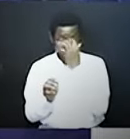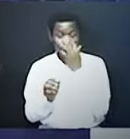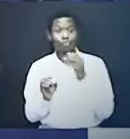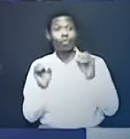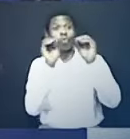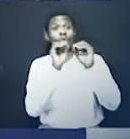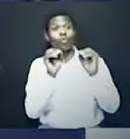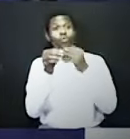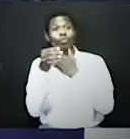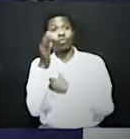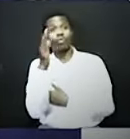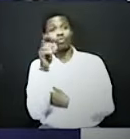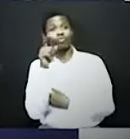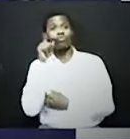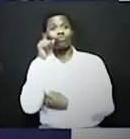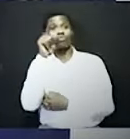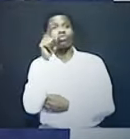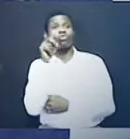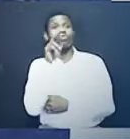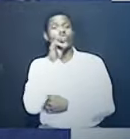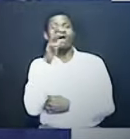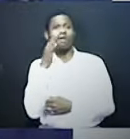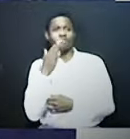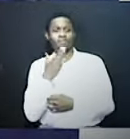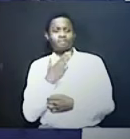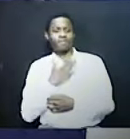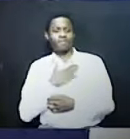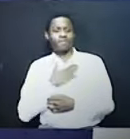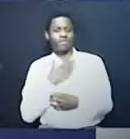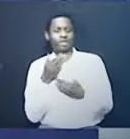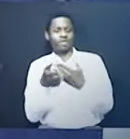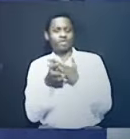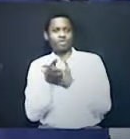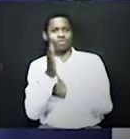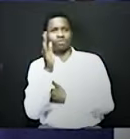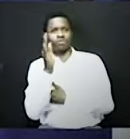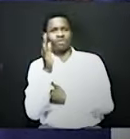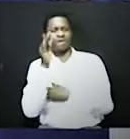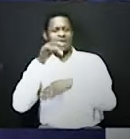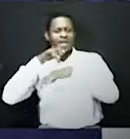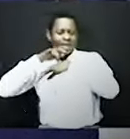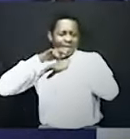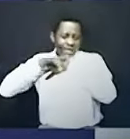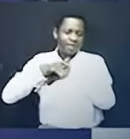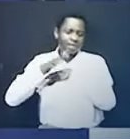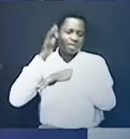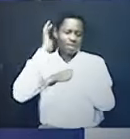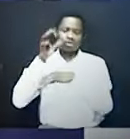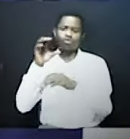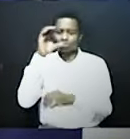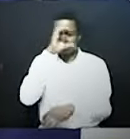my God. Early I will seek thee.